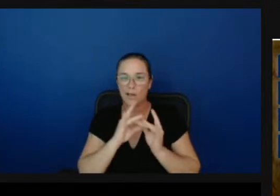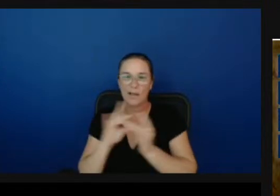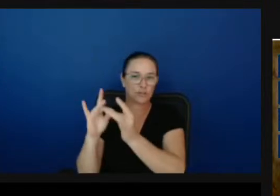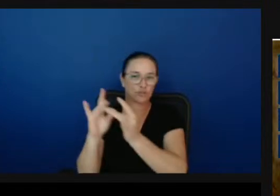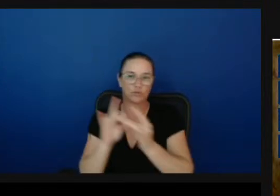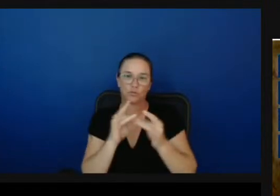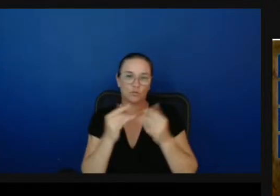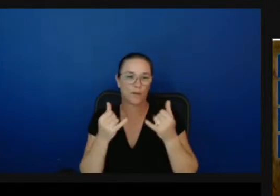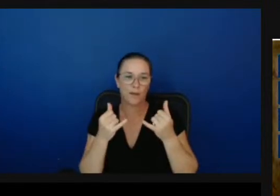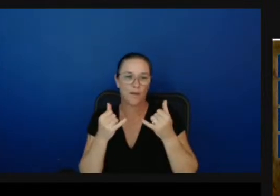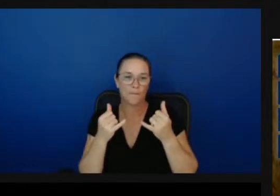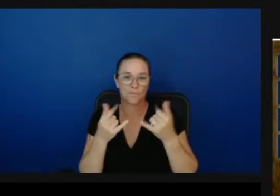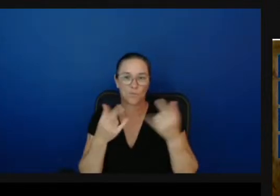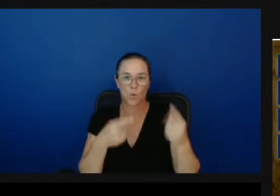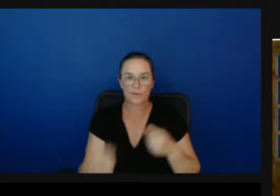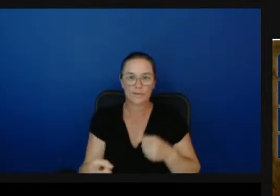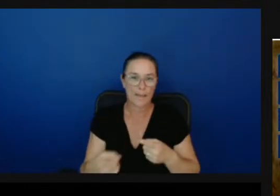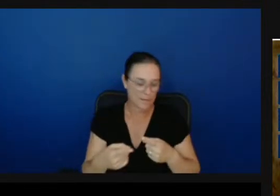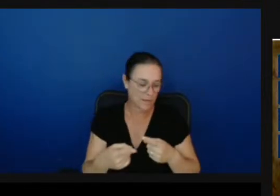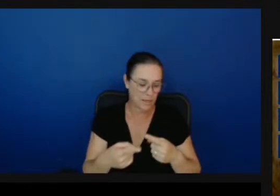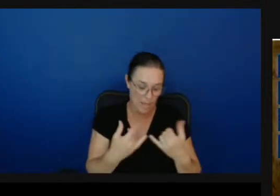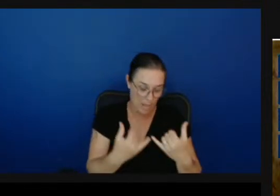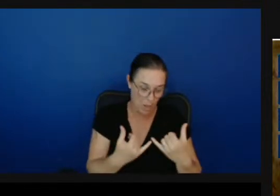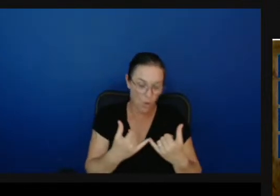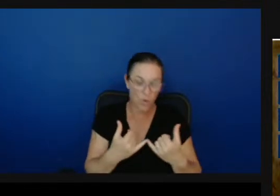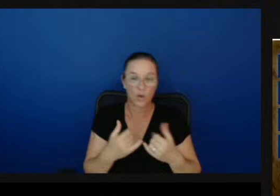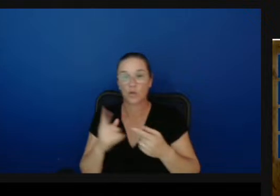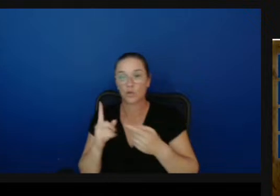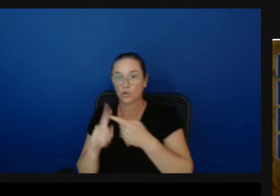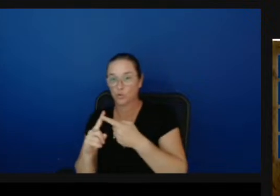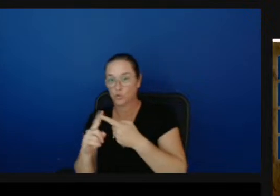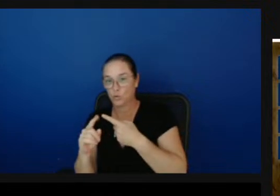now from what's happening now to any threat on the lower East Rift.